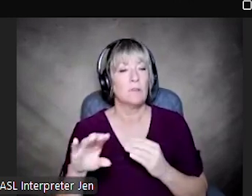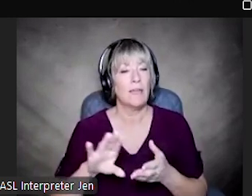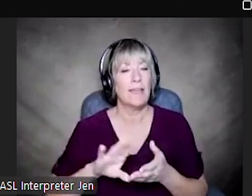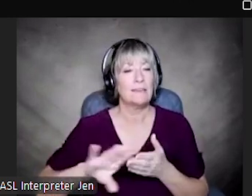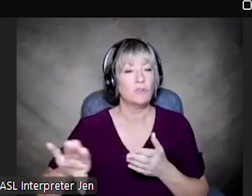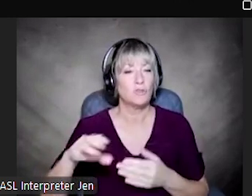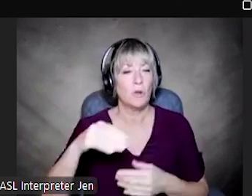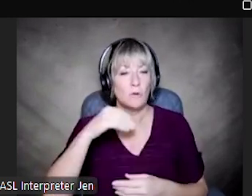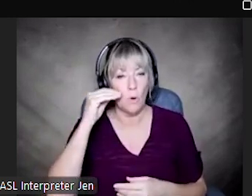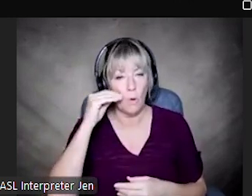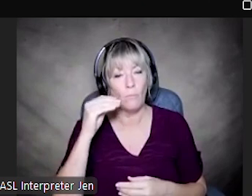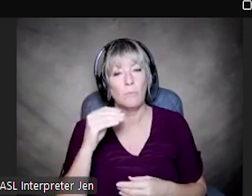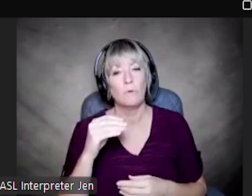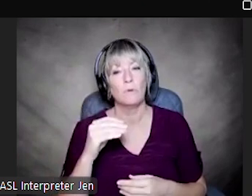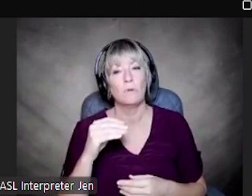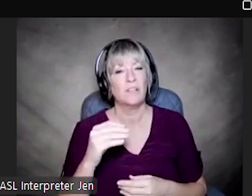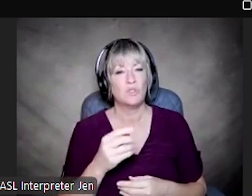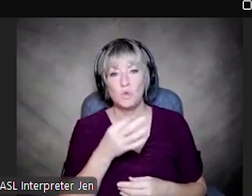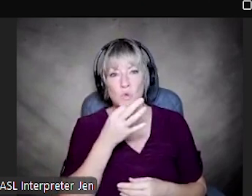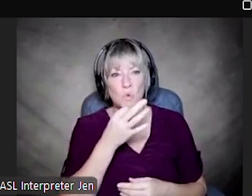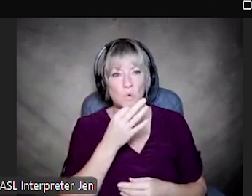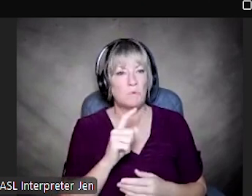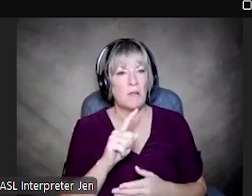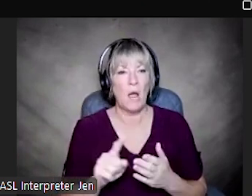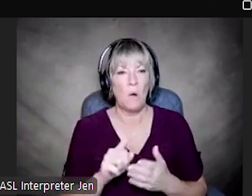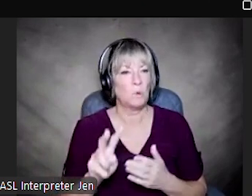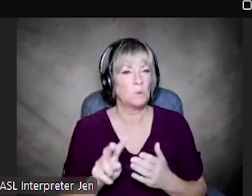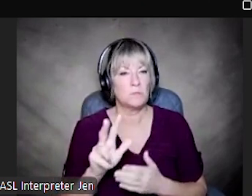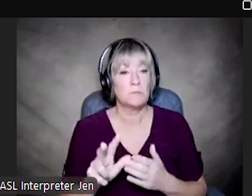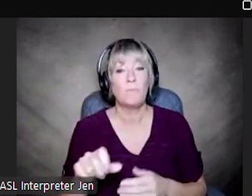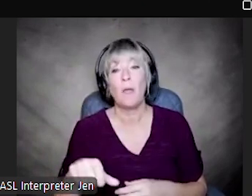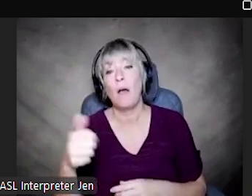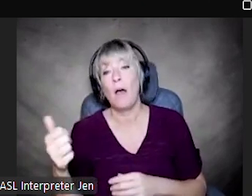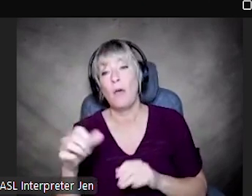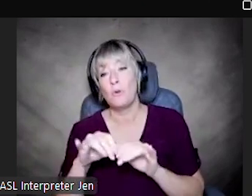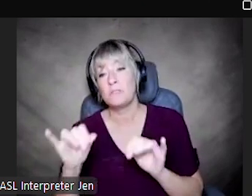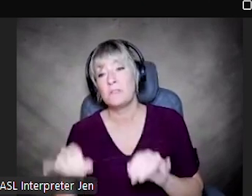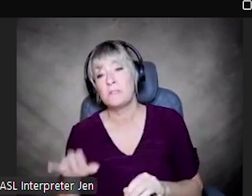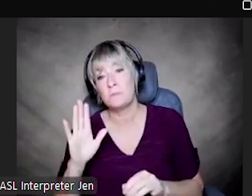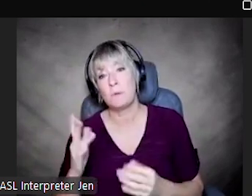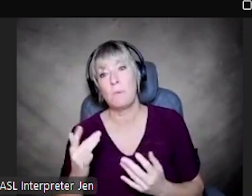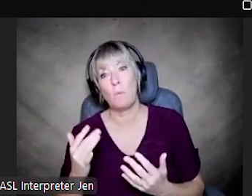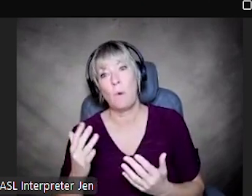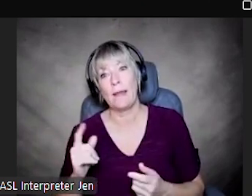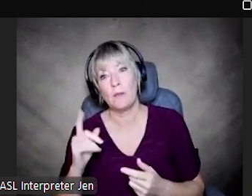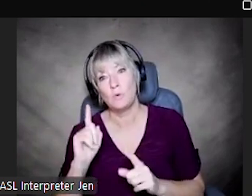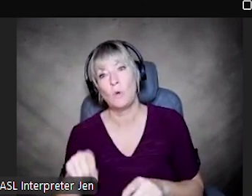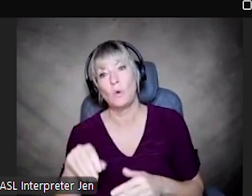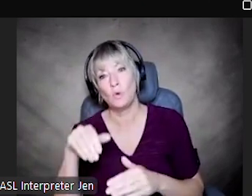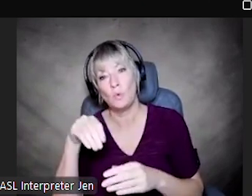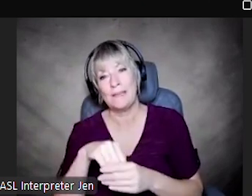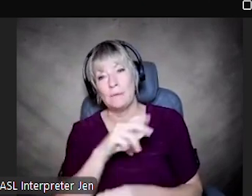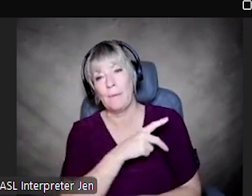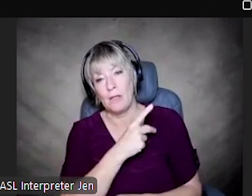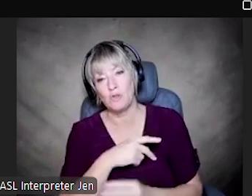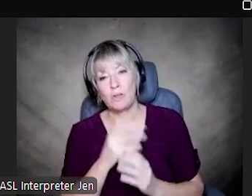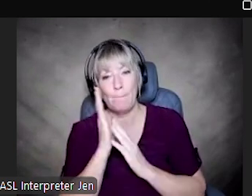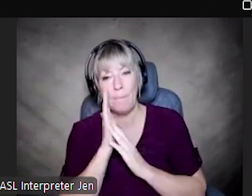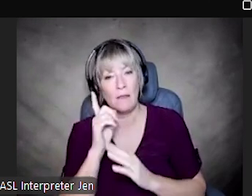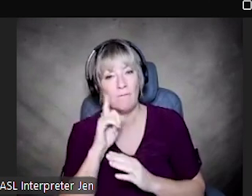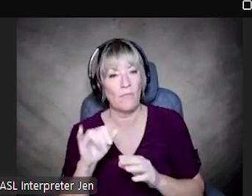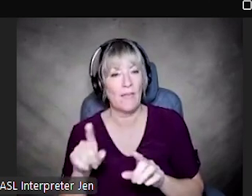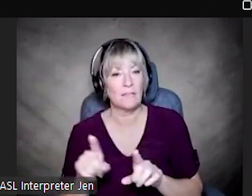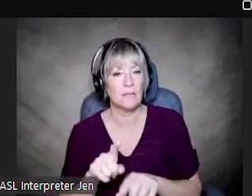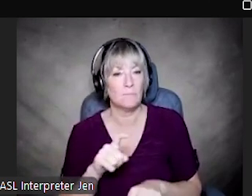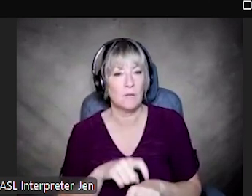home in just a matter of hours. Patients that in other systems would still be waiting to go to an inpatient bed during that same amount of time. And